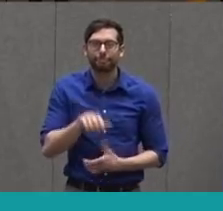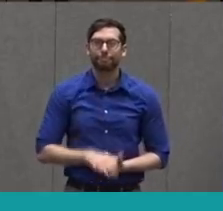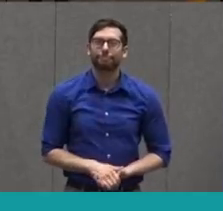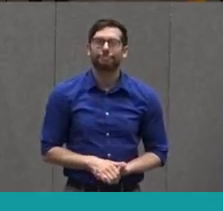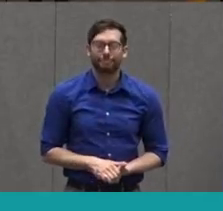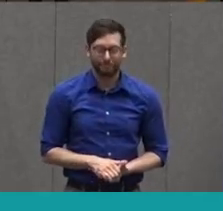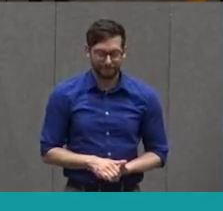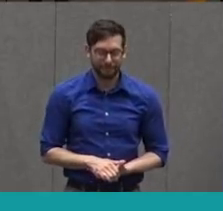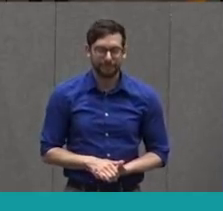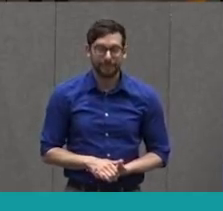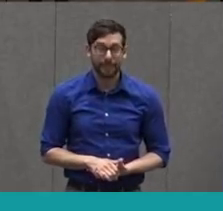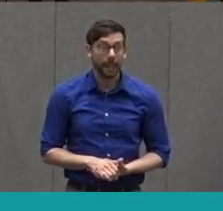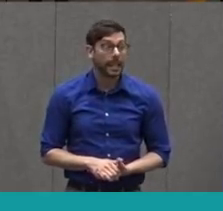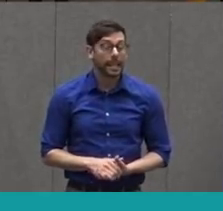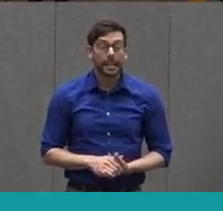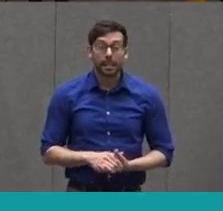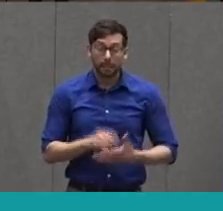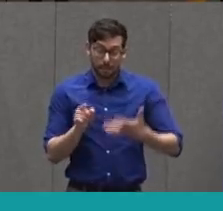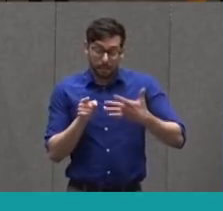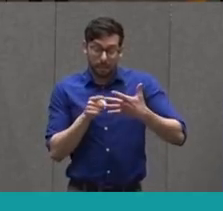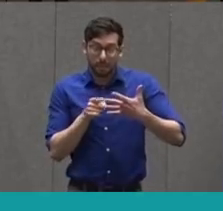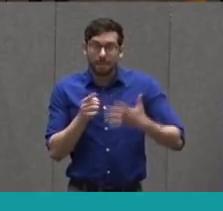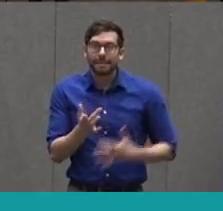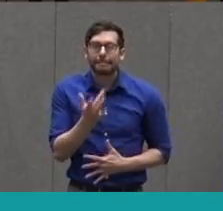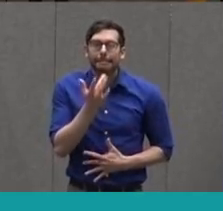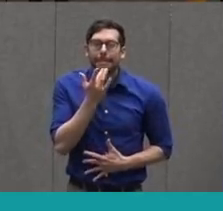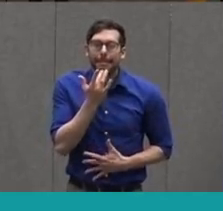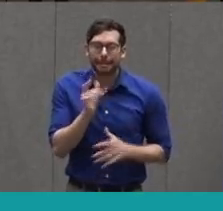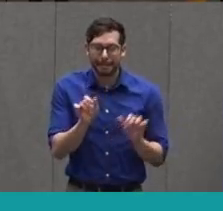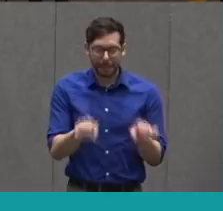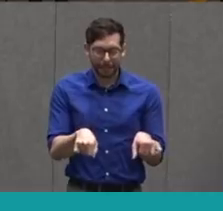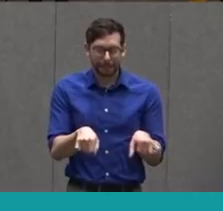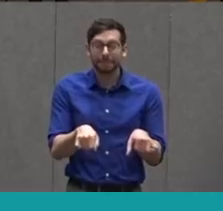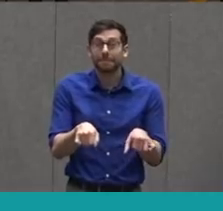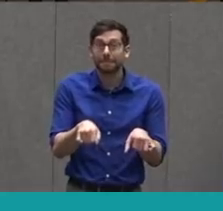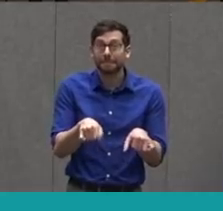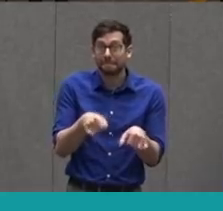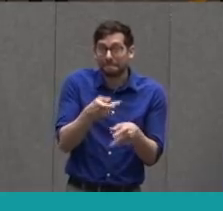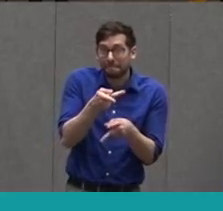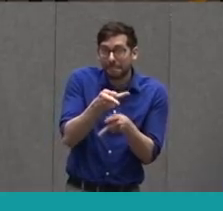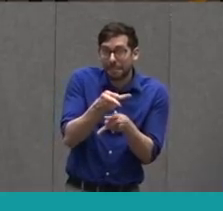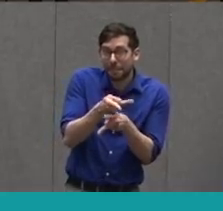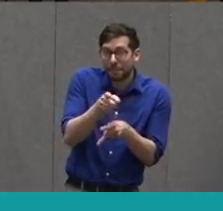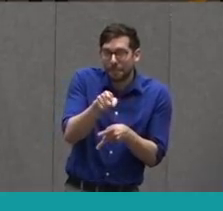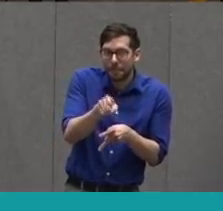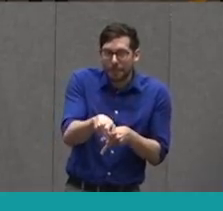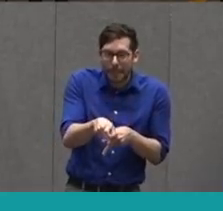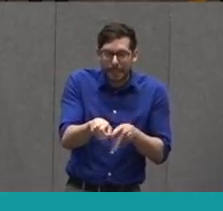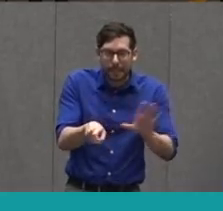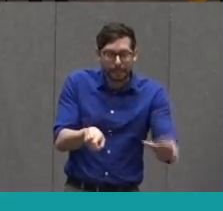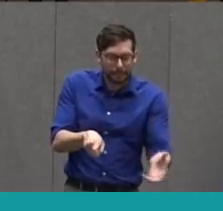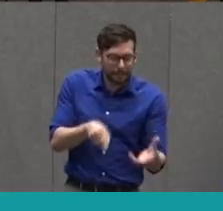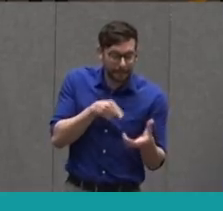We can also taste, but we need to be careful about tasting. Let's make sure it's something we should be tasting.